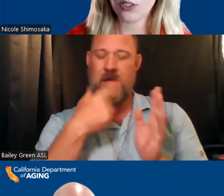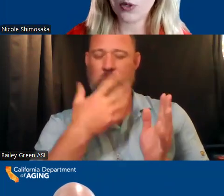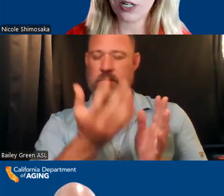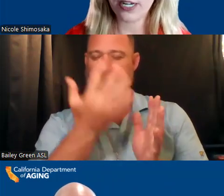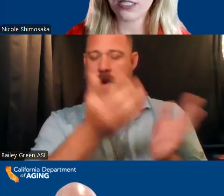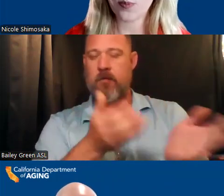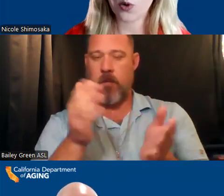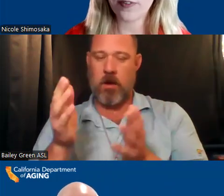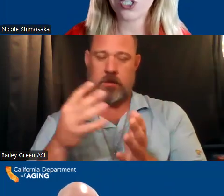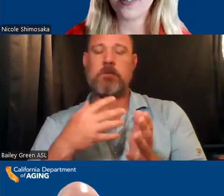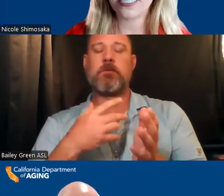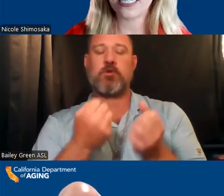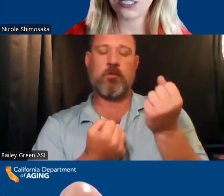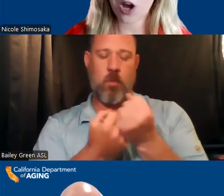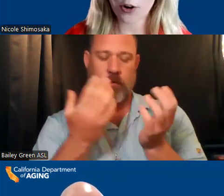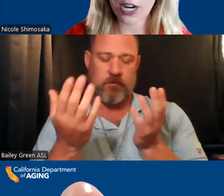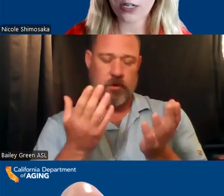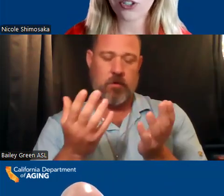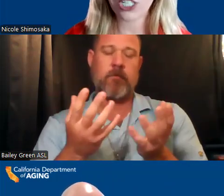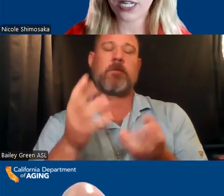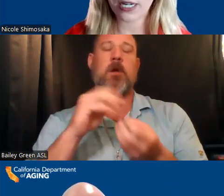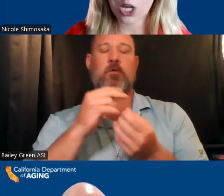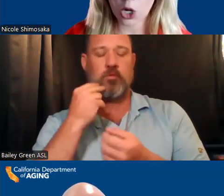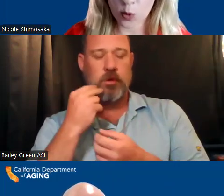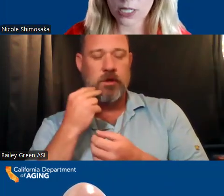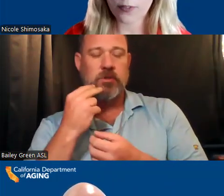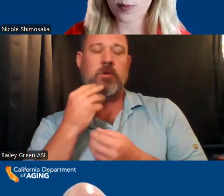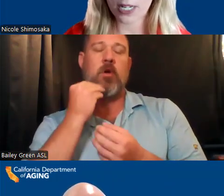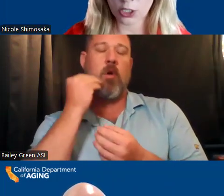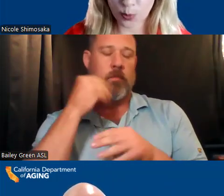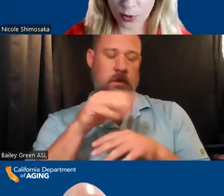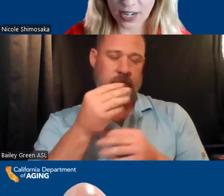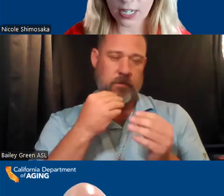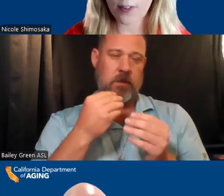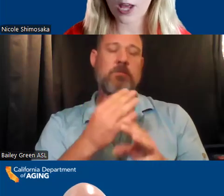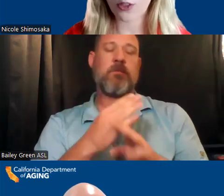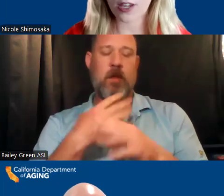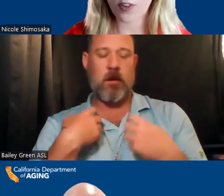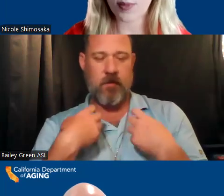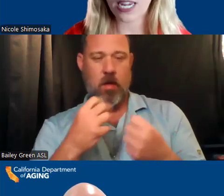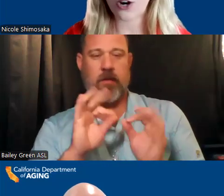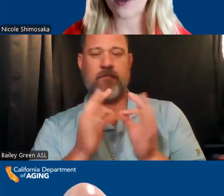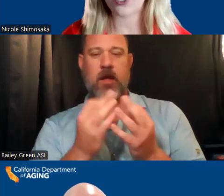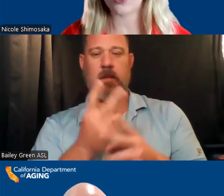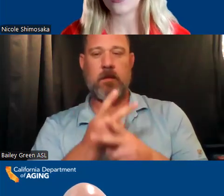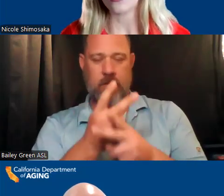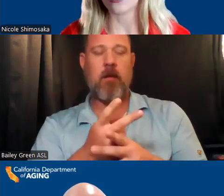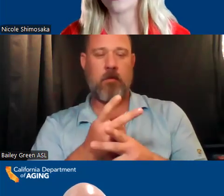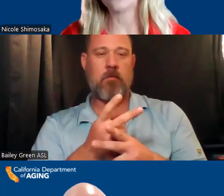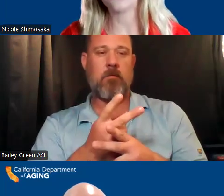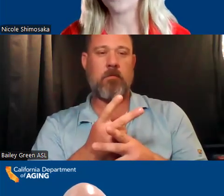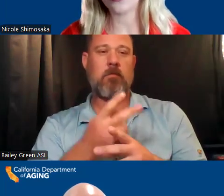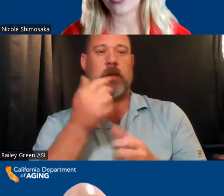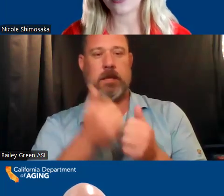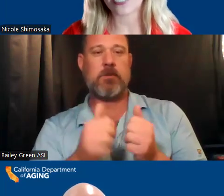spoke to earlier, supportive services, congregate nutrition, home delivered meals, preventative health, and family caregiver,